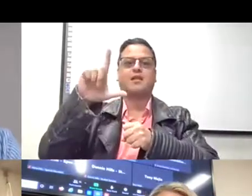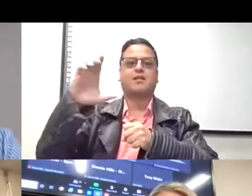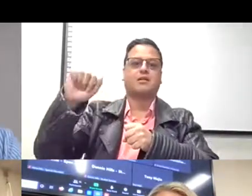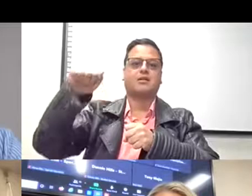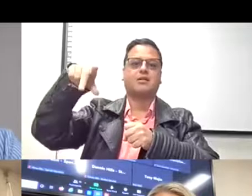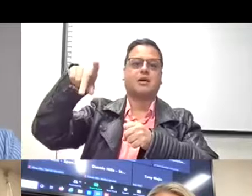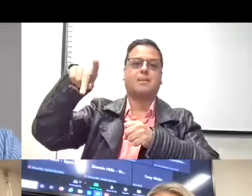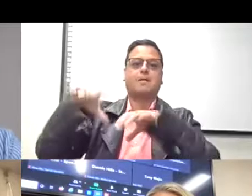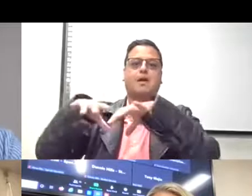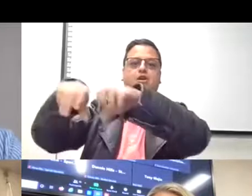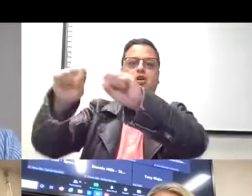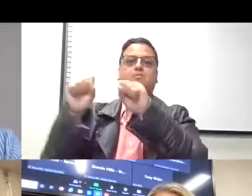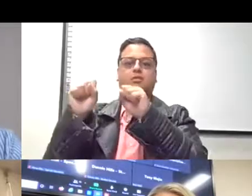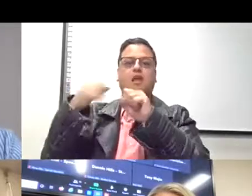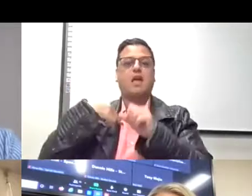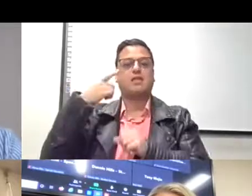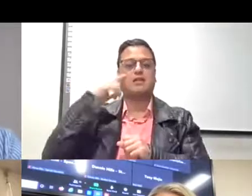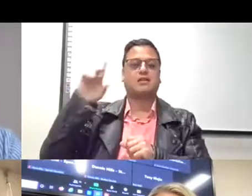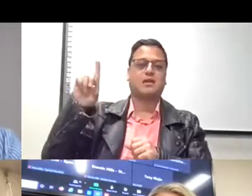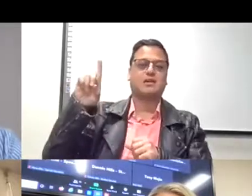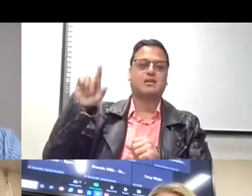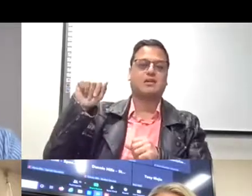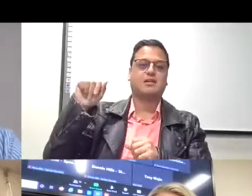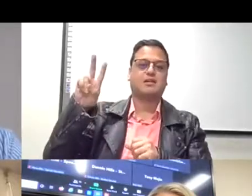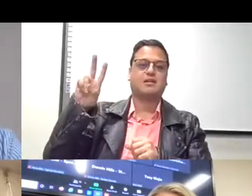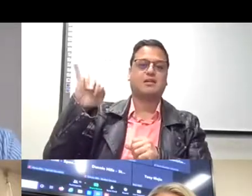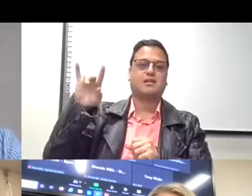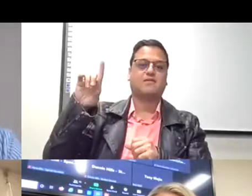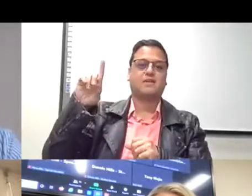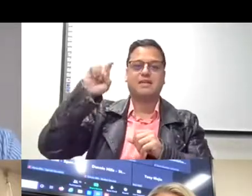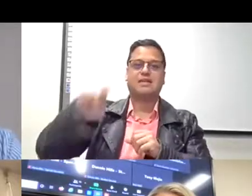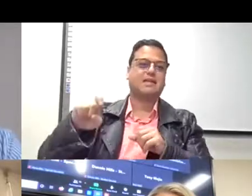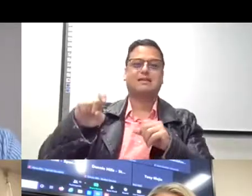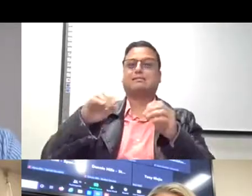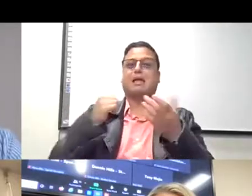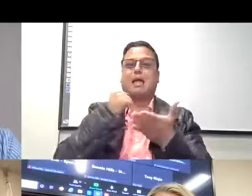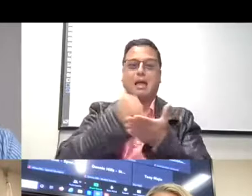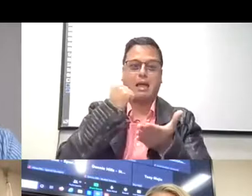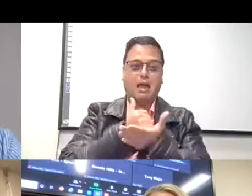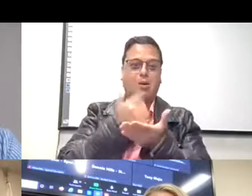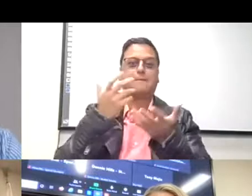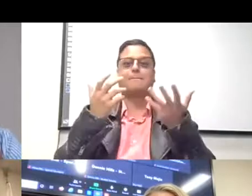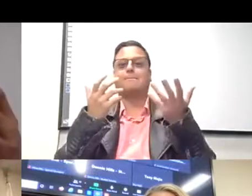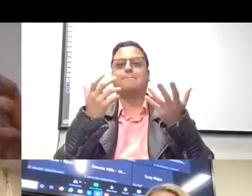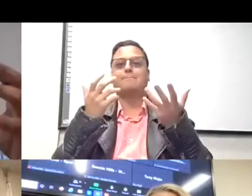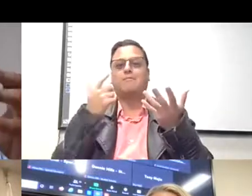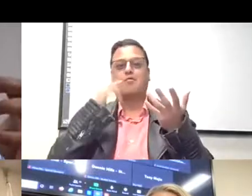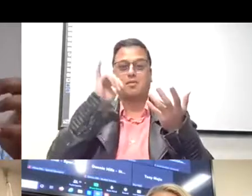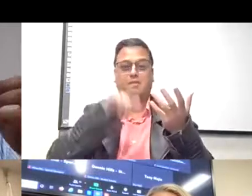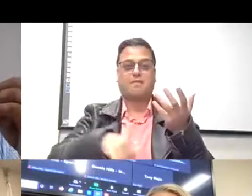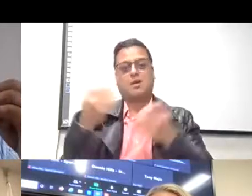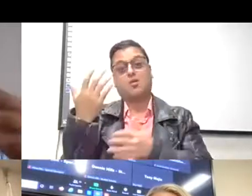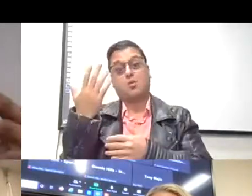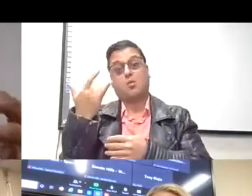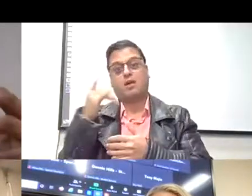think David might need an extra set of hands, or maybe 3 or 4 extra sets of hands, only because it's